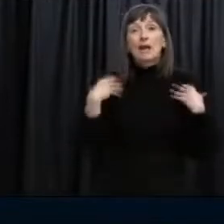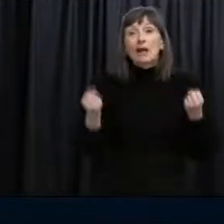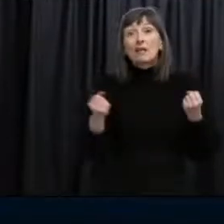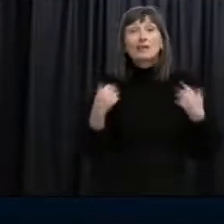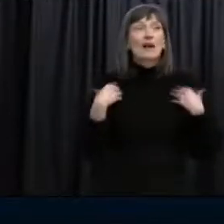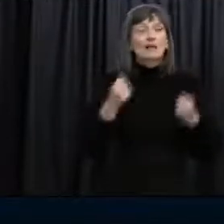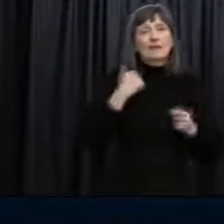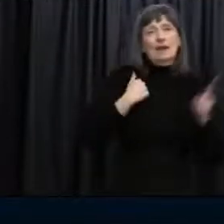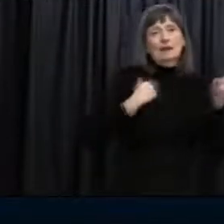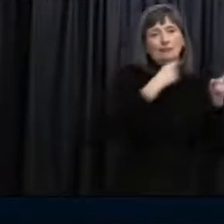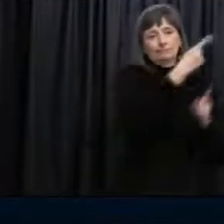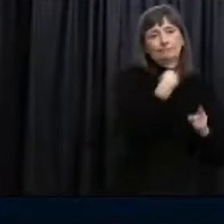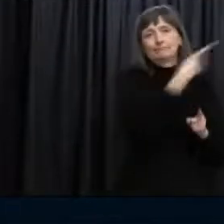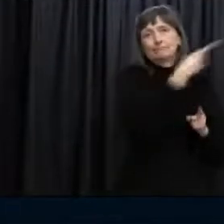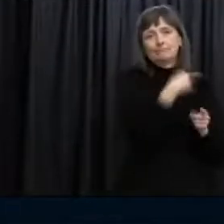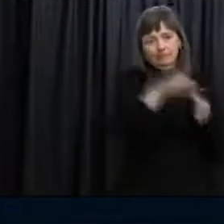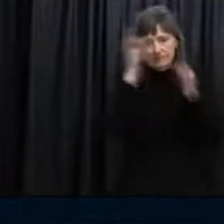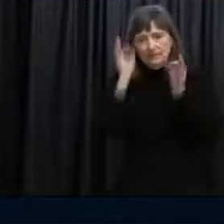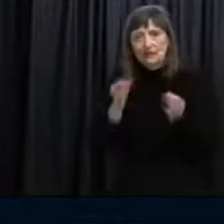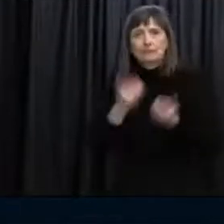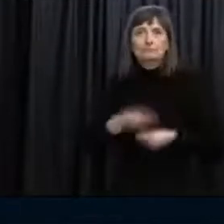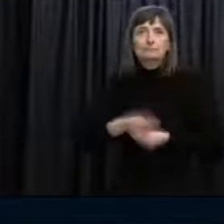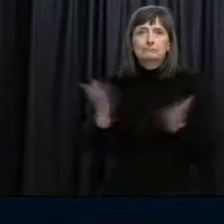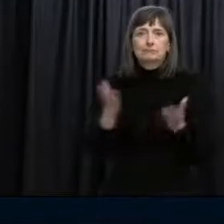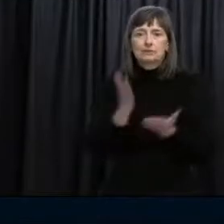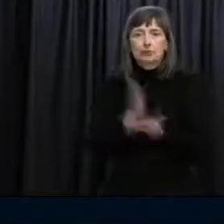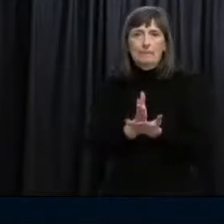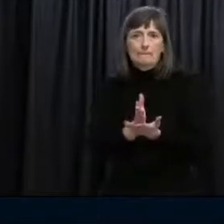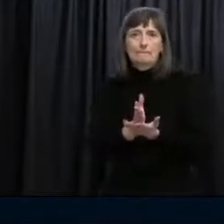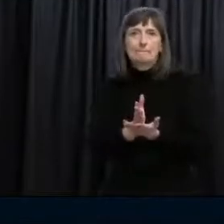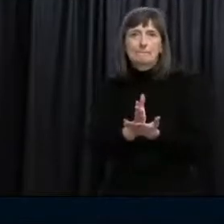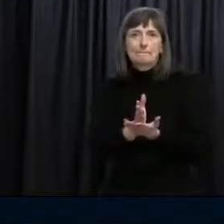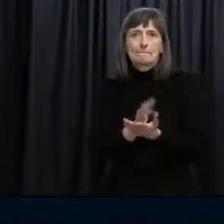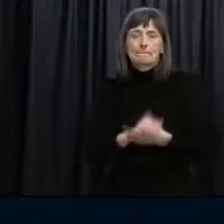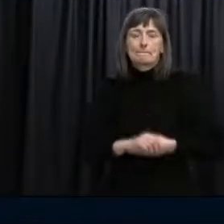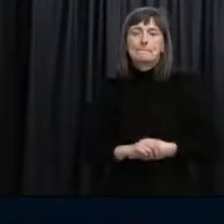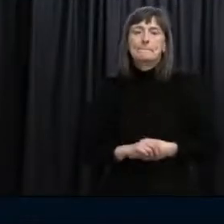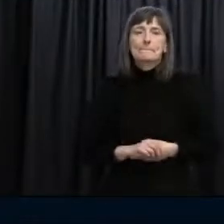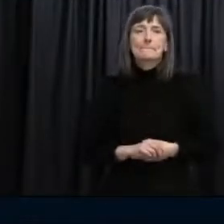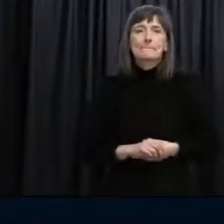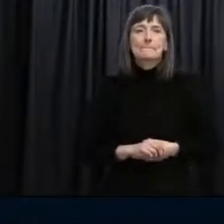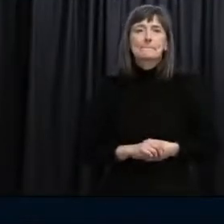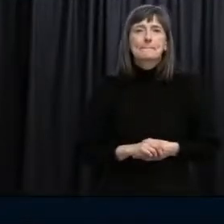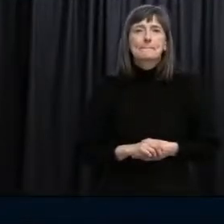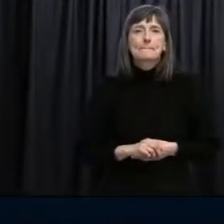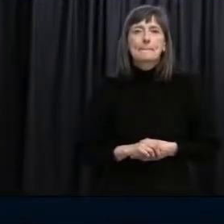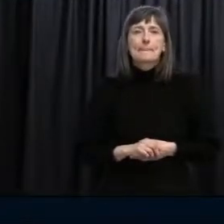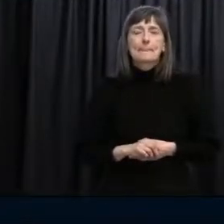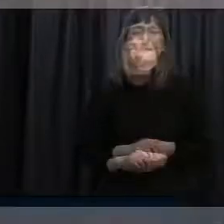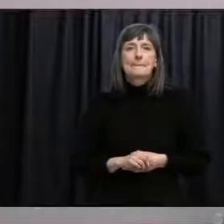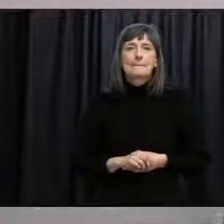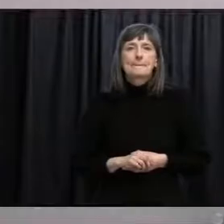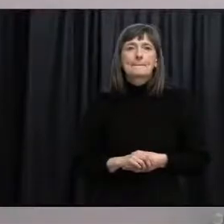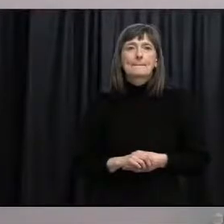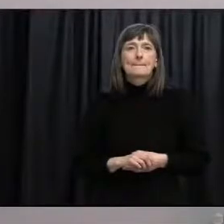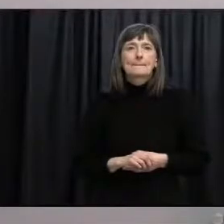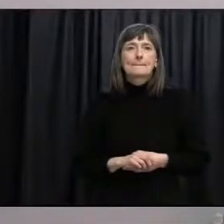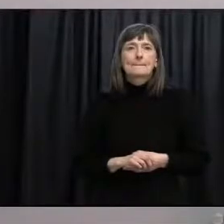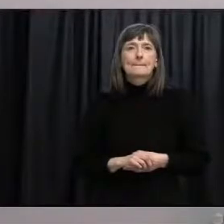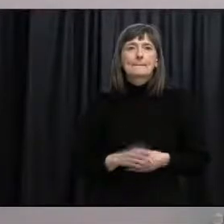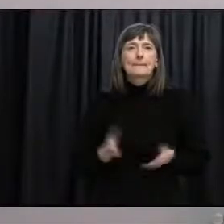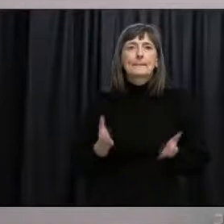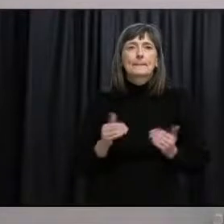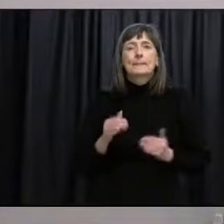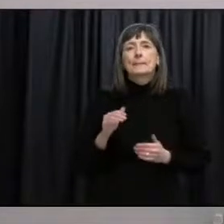Canada decision, and we wanted to move on it as rapidly as possible. Thank you. Our next questions are from